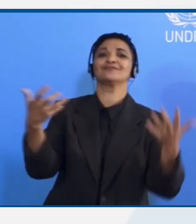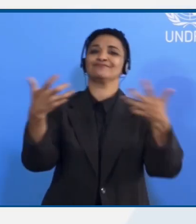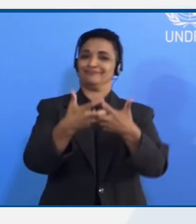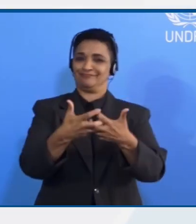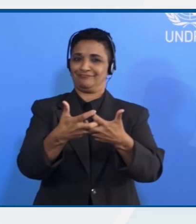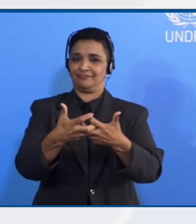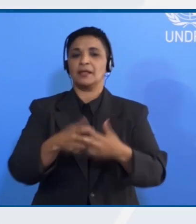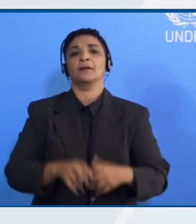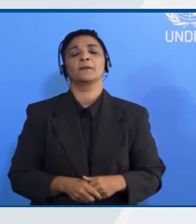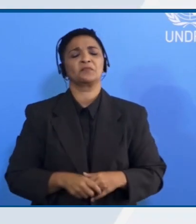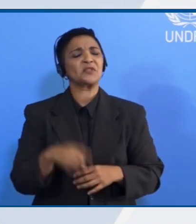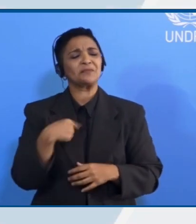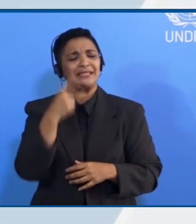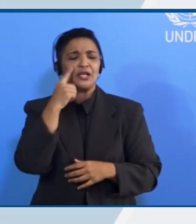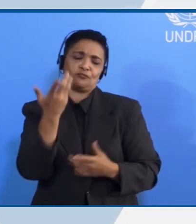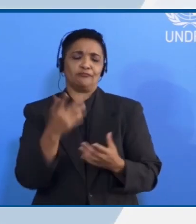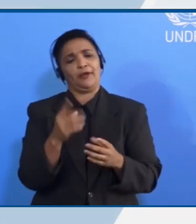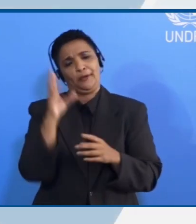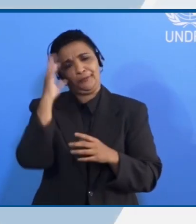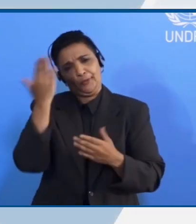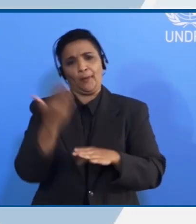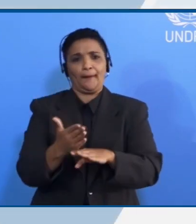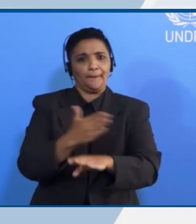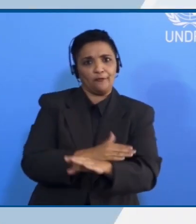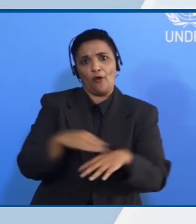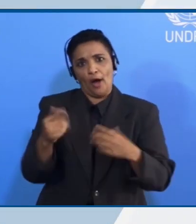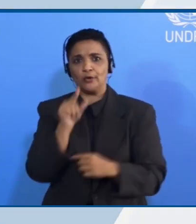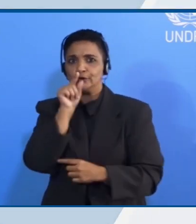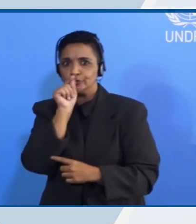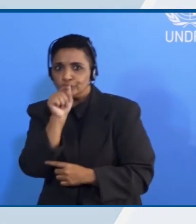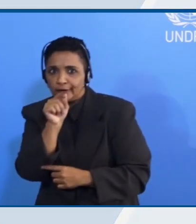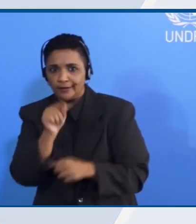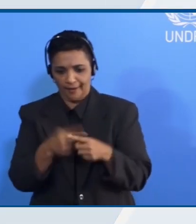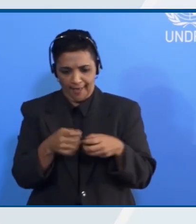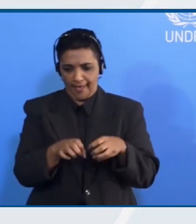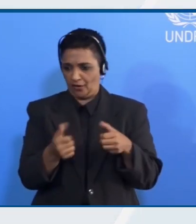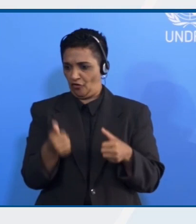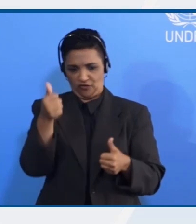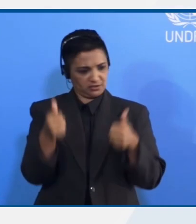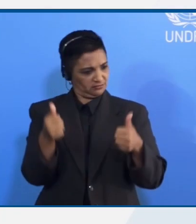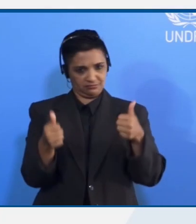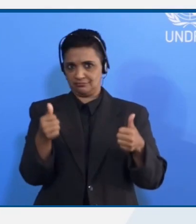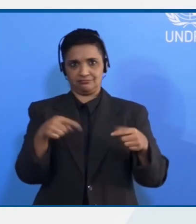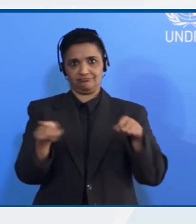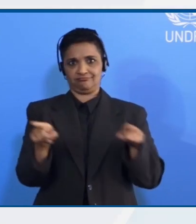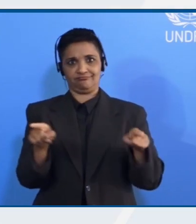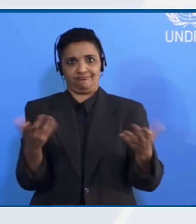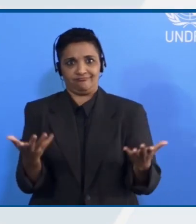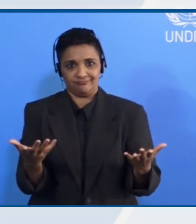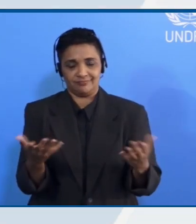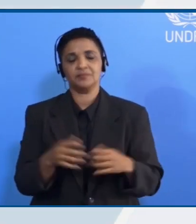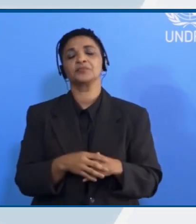this characterization that it's like the chicken and egg. Do we make finance available so that